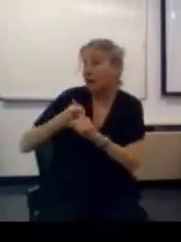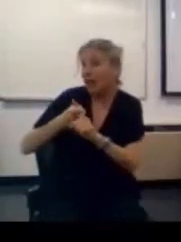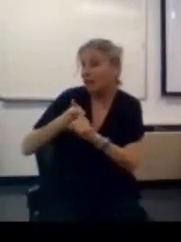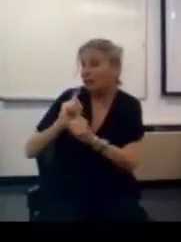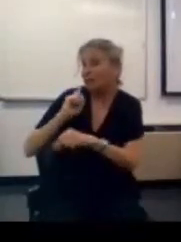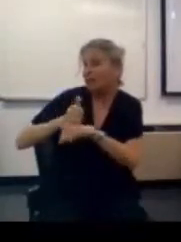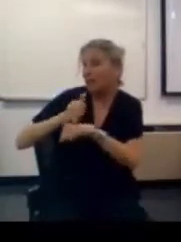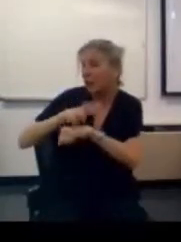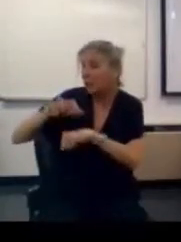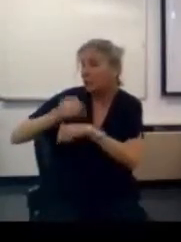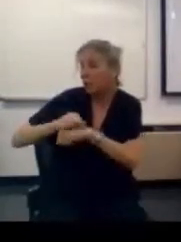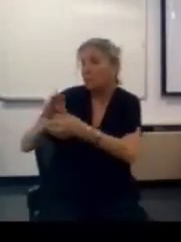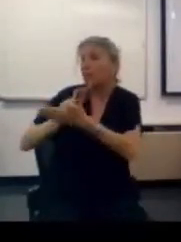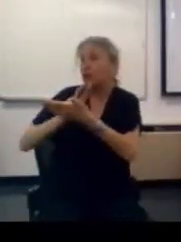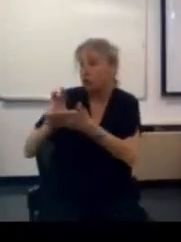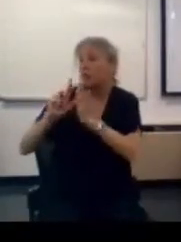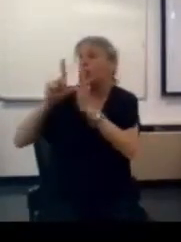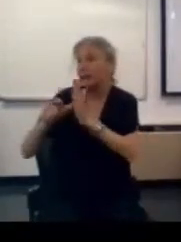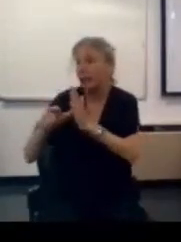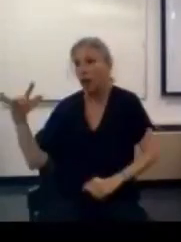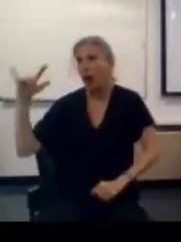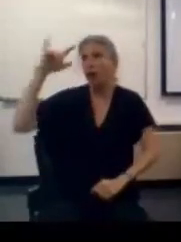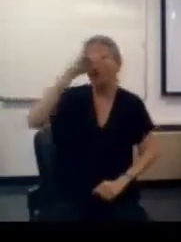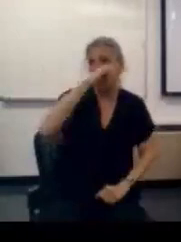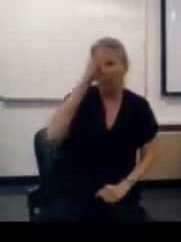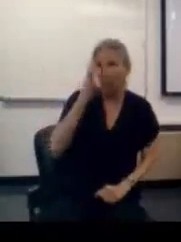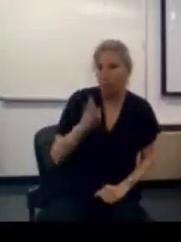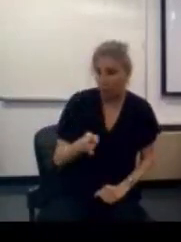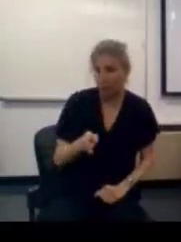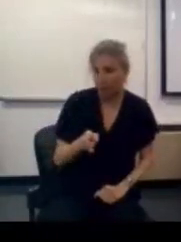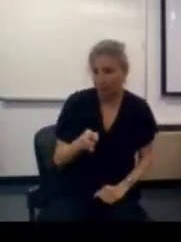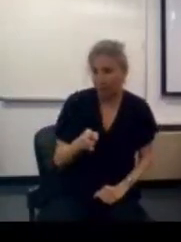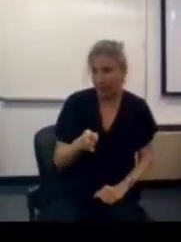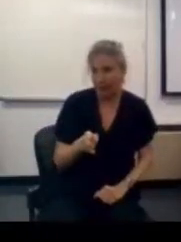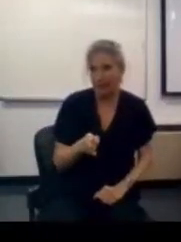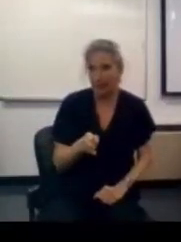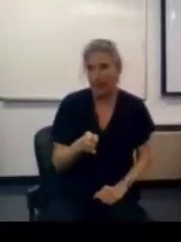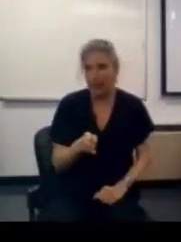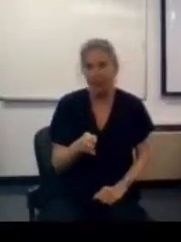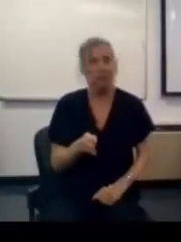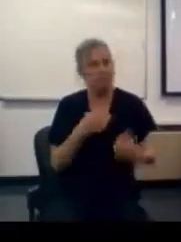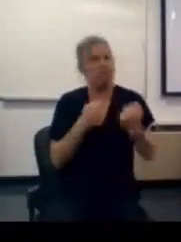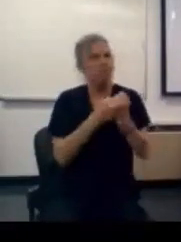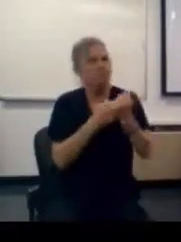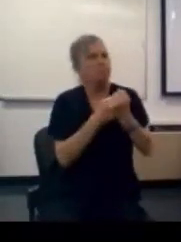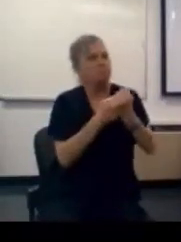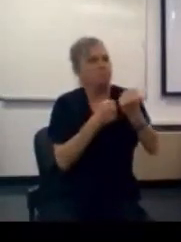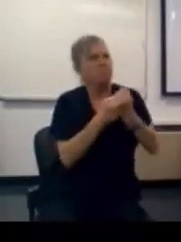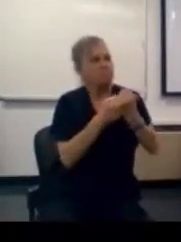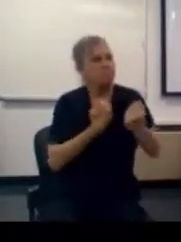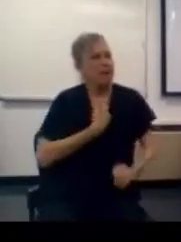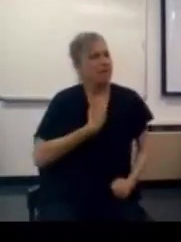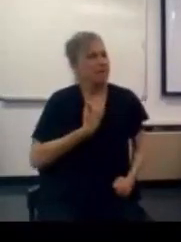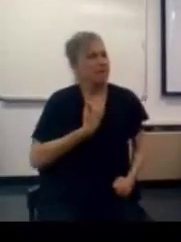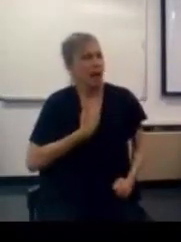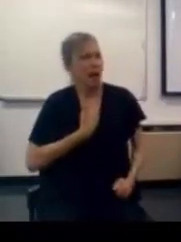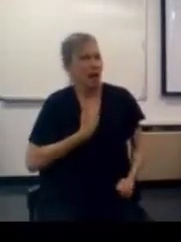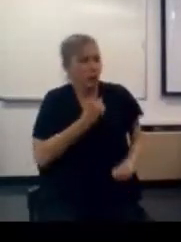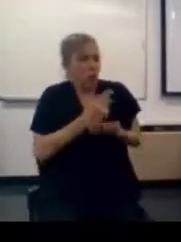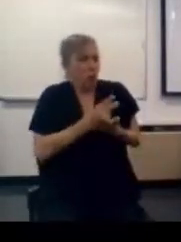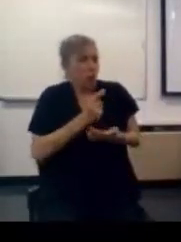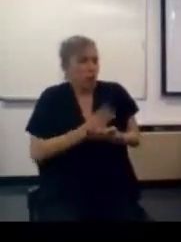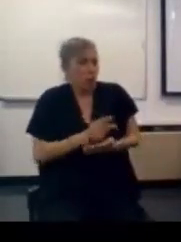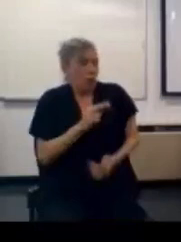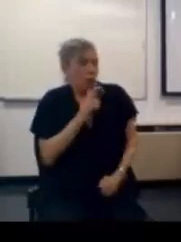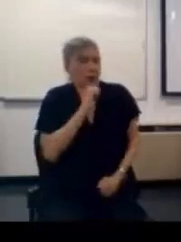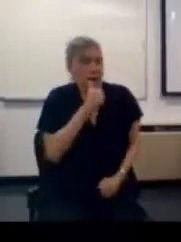friend of a friend to get me like an immediate appointment. I get it within 2 weeks. I fly to Boston. I'm making my case. I said, I don't even know what I'm doing.